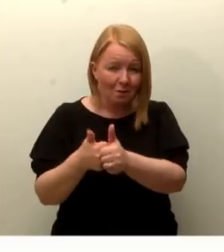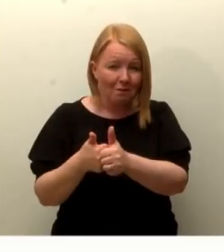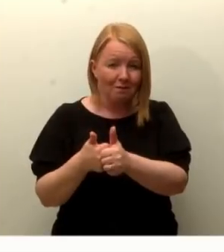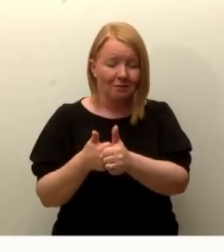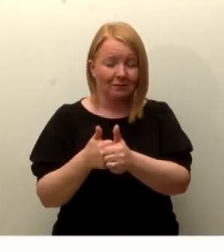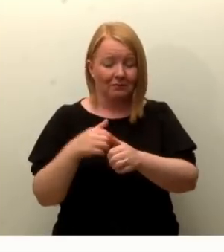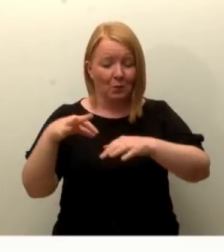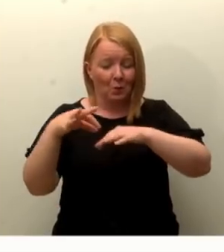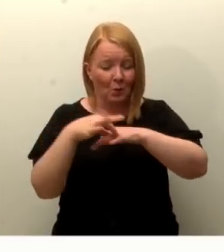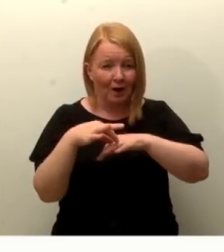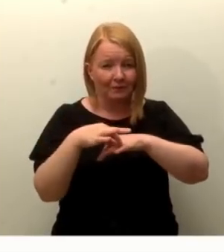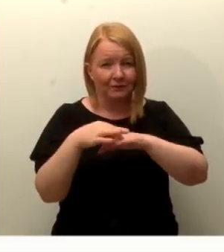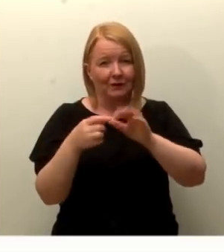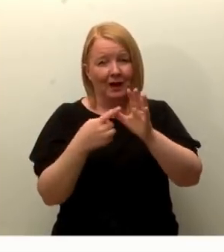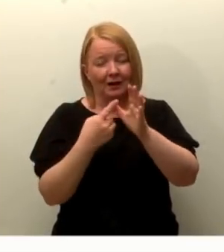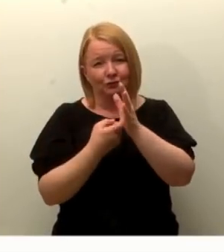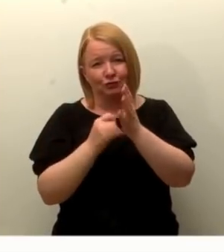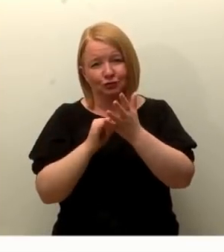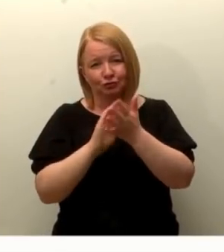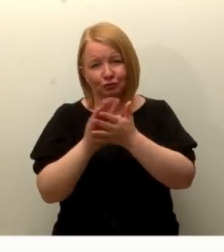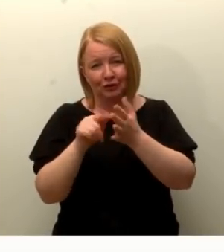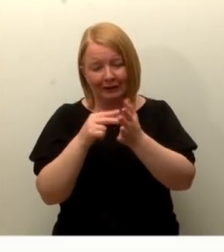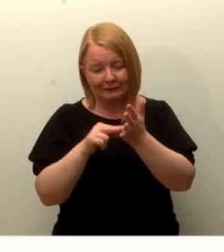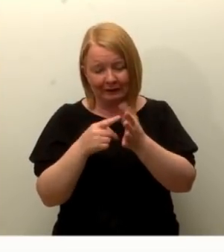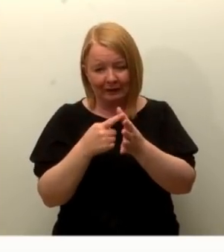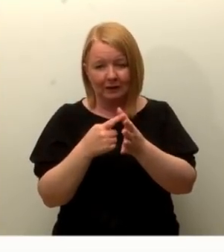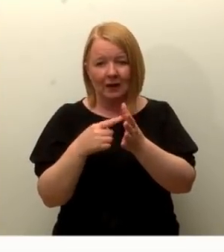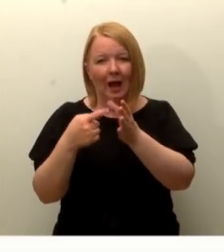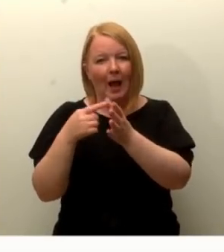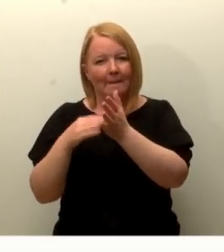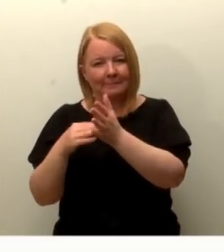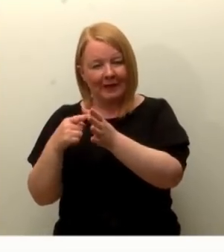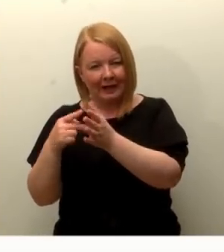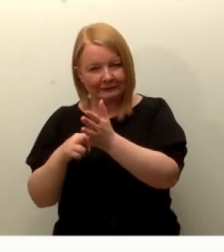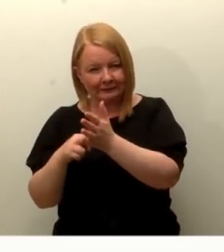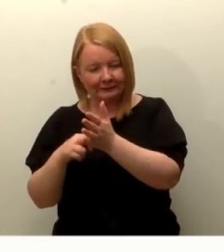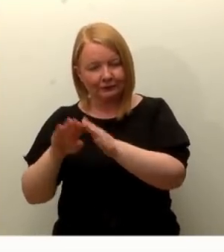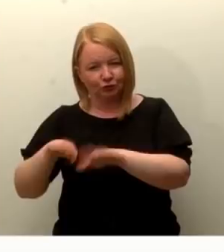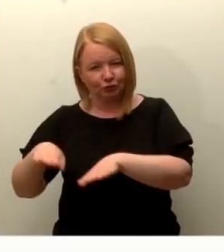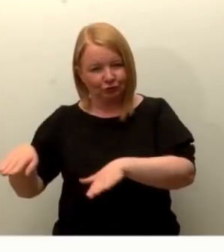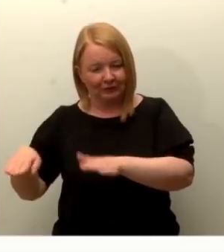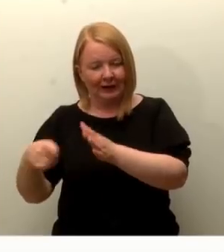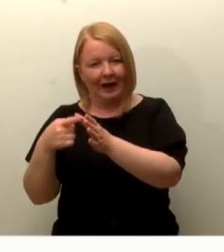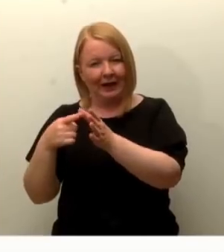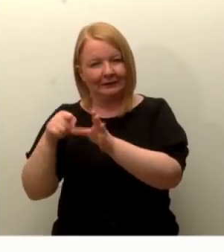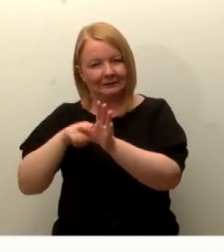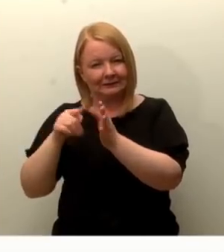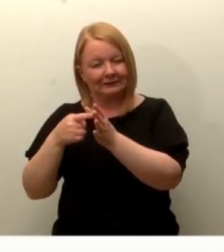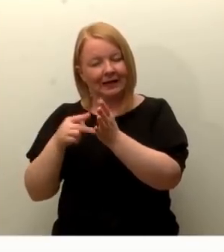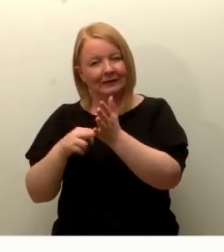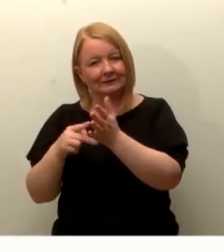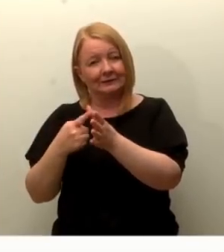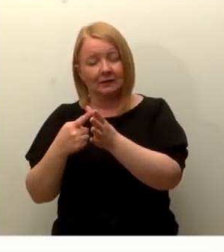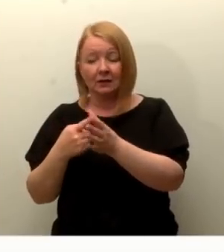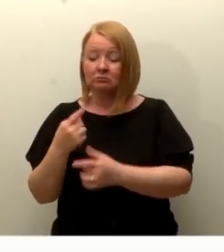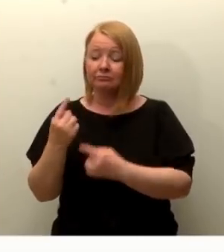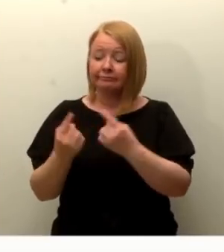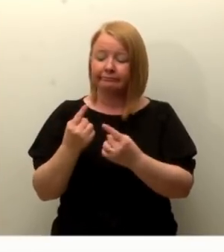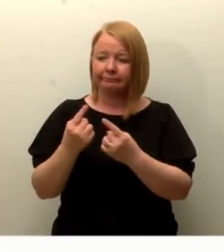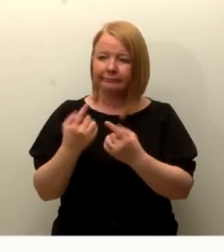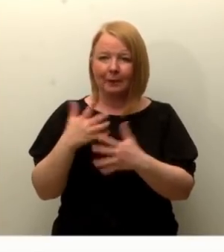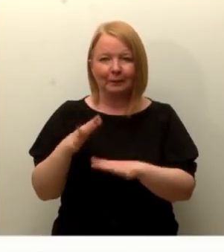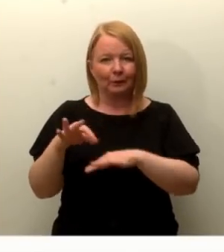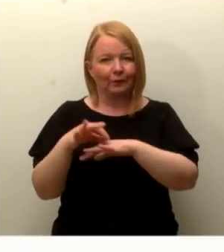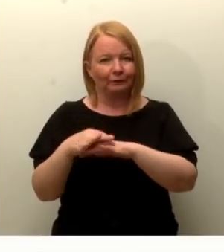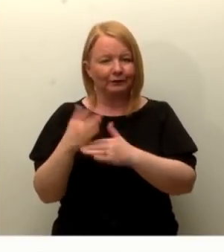his wife, Arshana, and their children, Aman and Anaya. Whilst Arshana had managed to attend few of Parag's